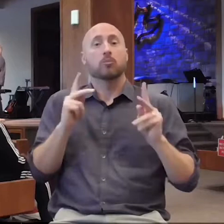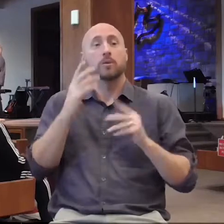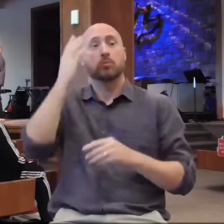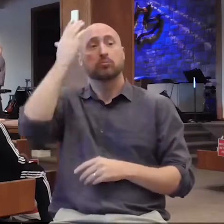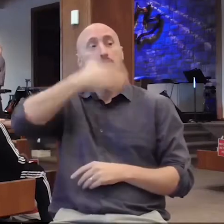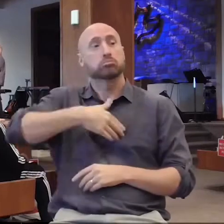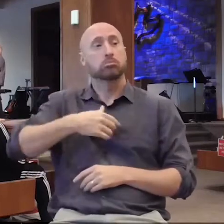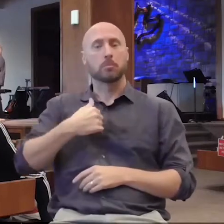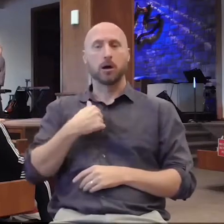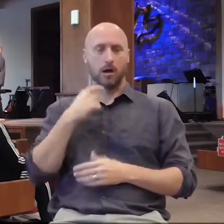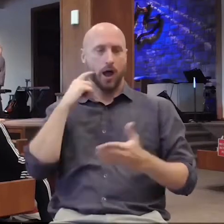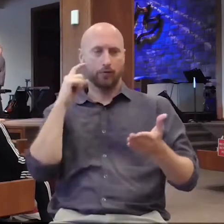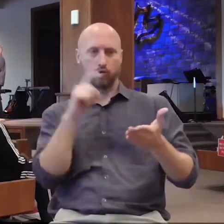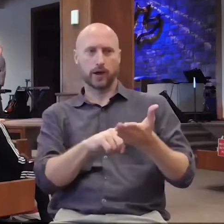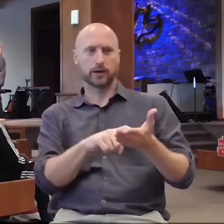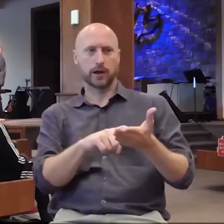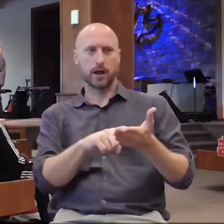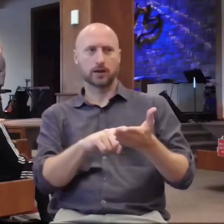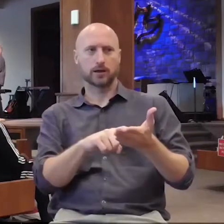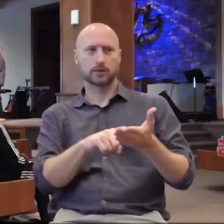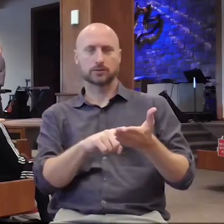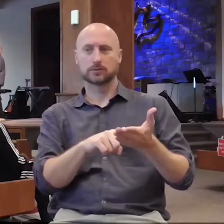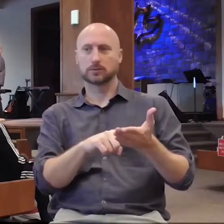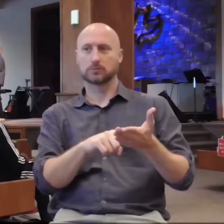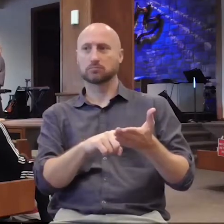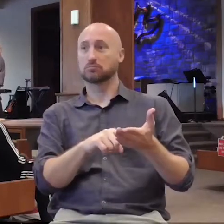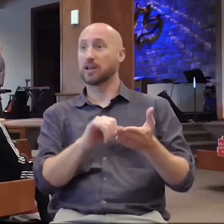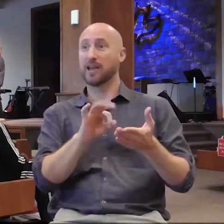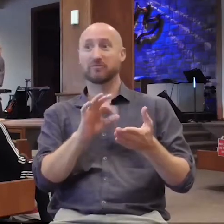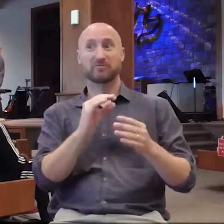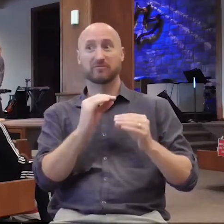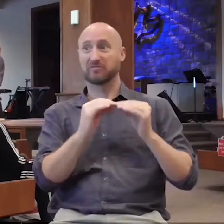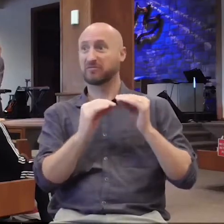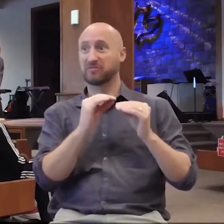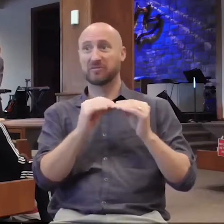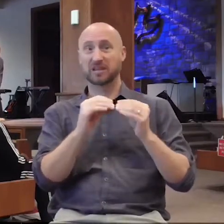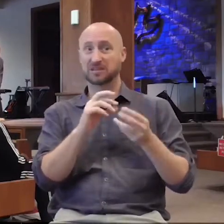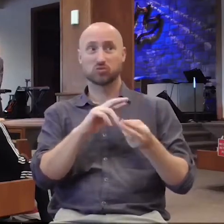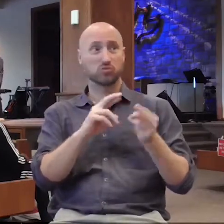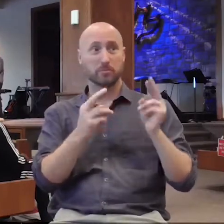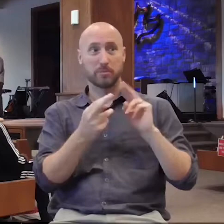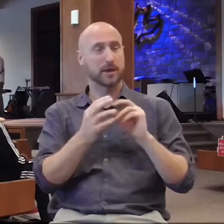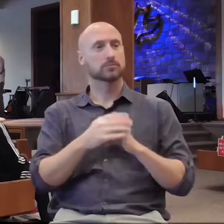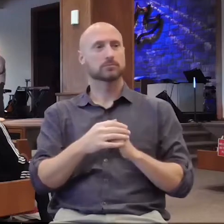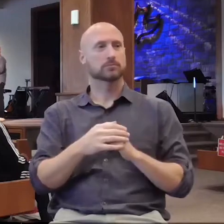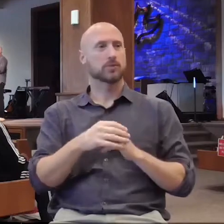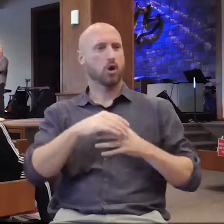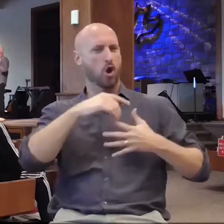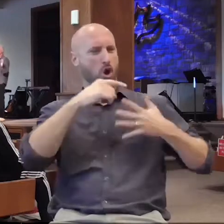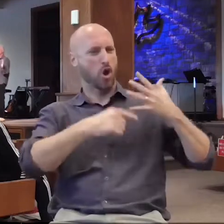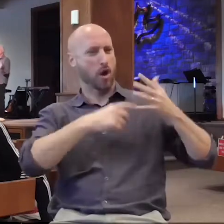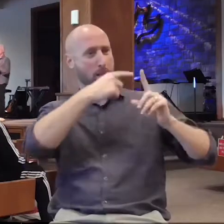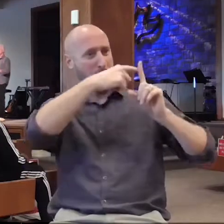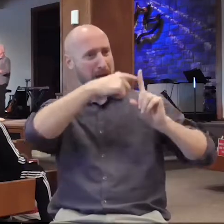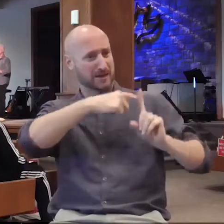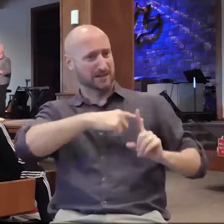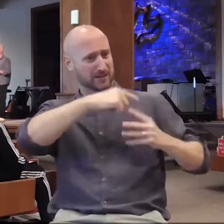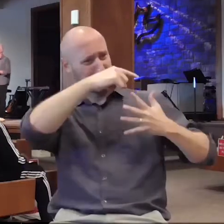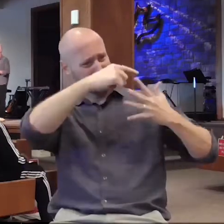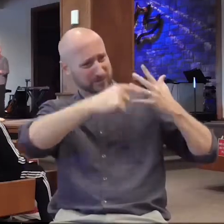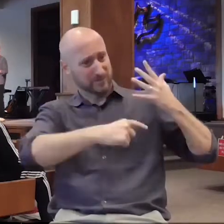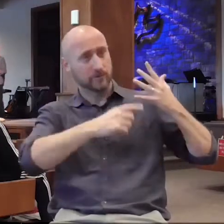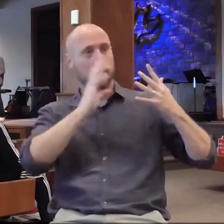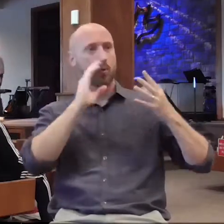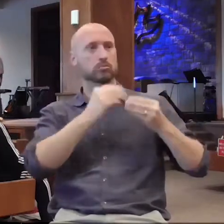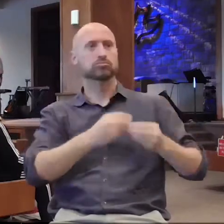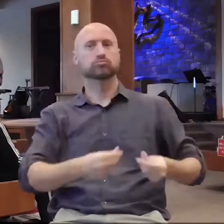I do, if it isn't rectified, all of those other things will wither. And your light will go, your testimony